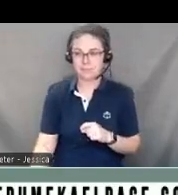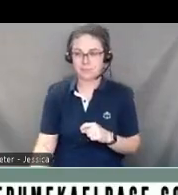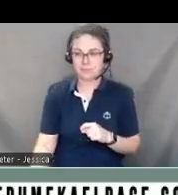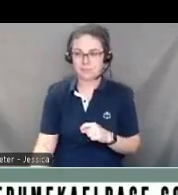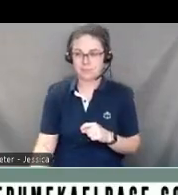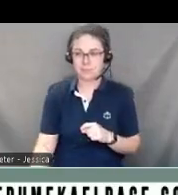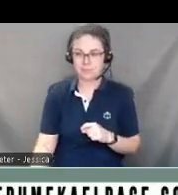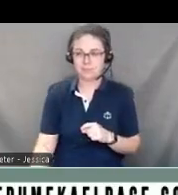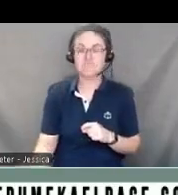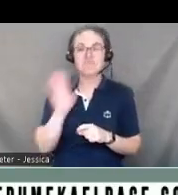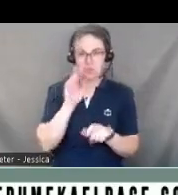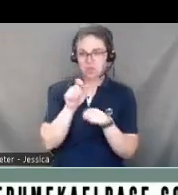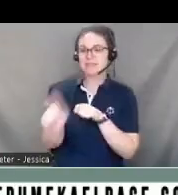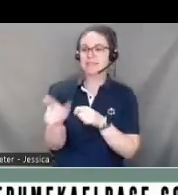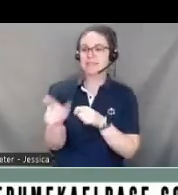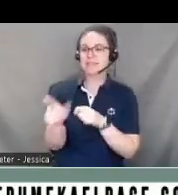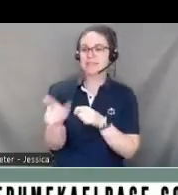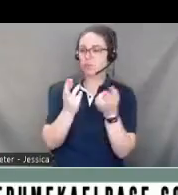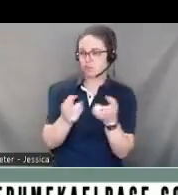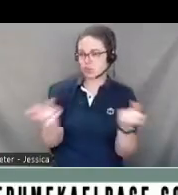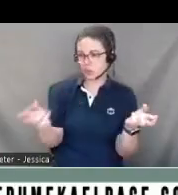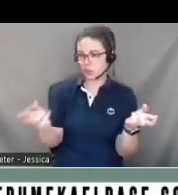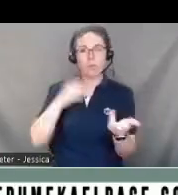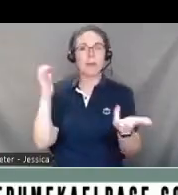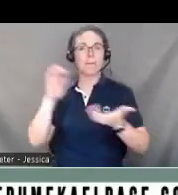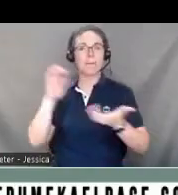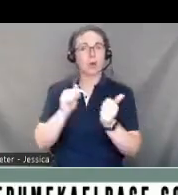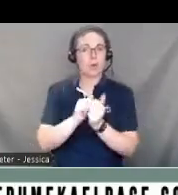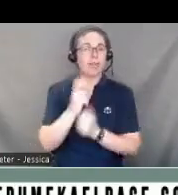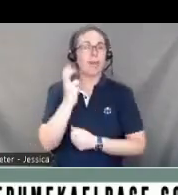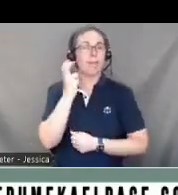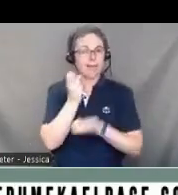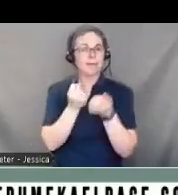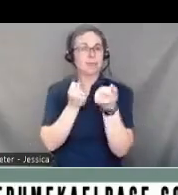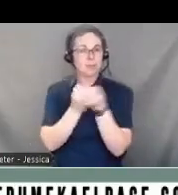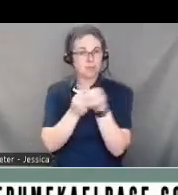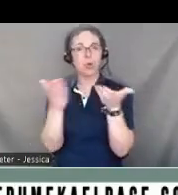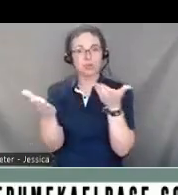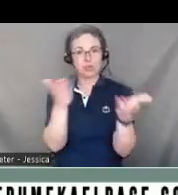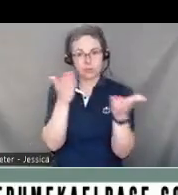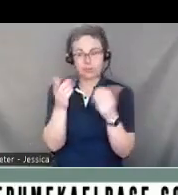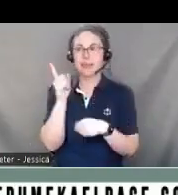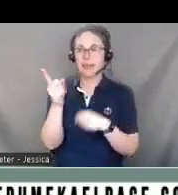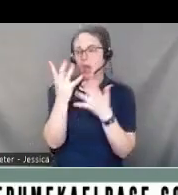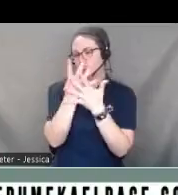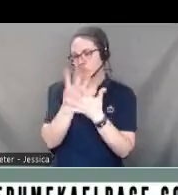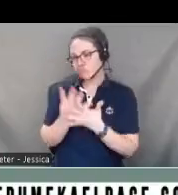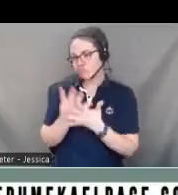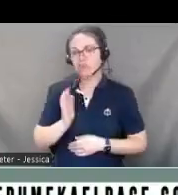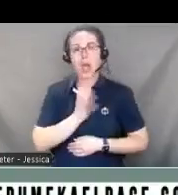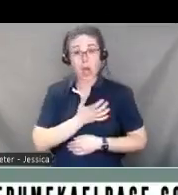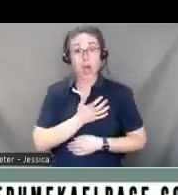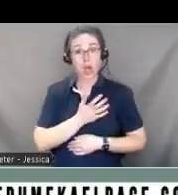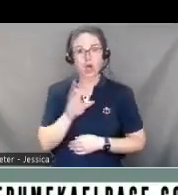you. We do work with blindness support services, and they, in fact, are vetting our website right now. This